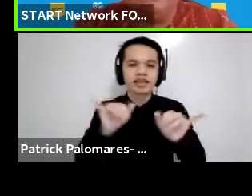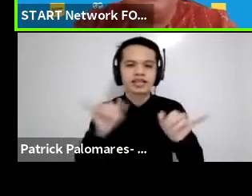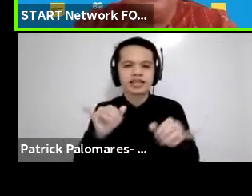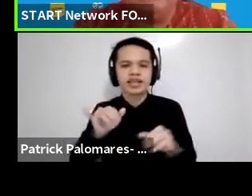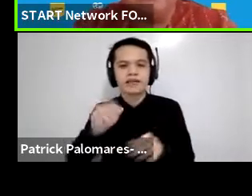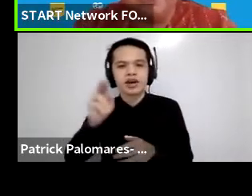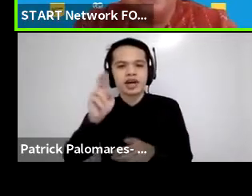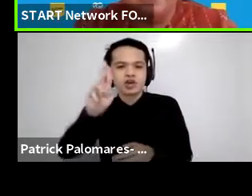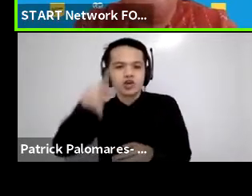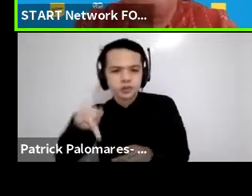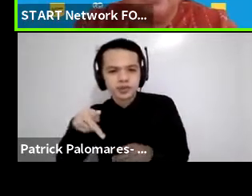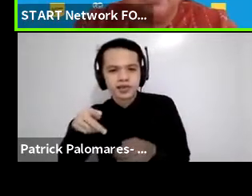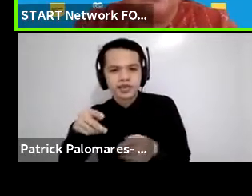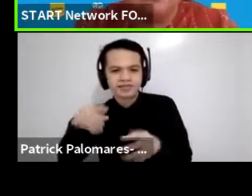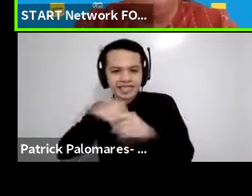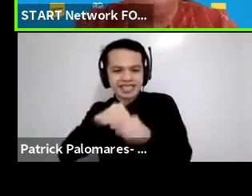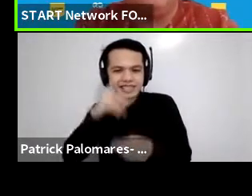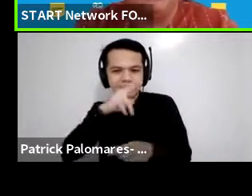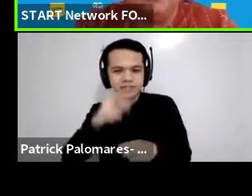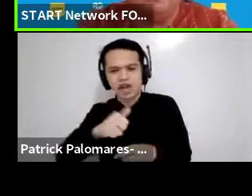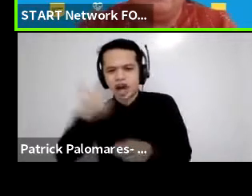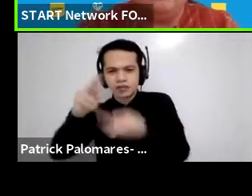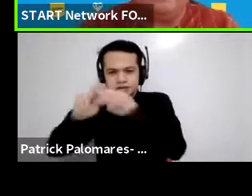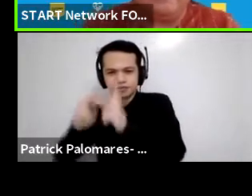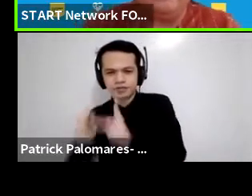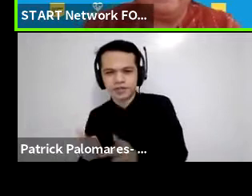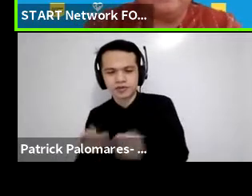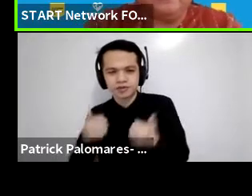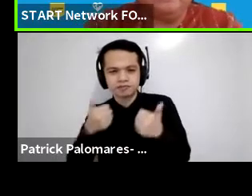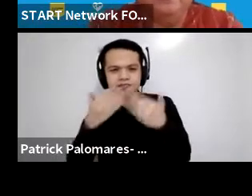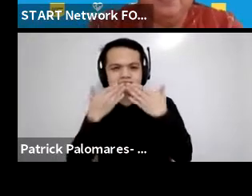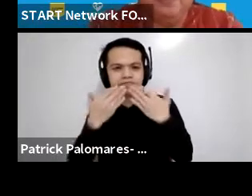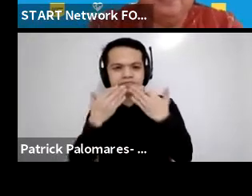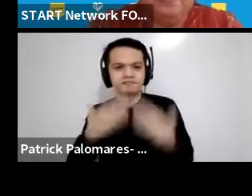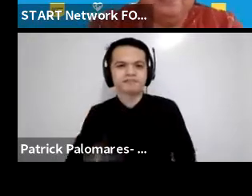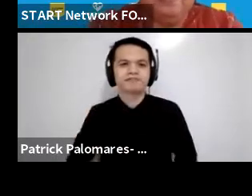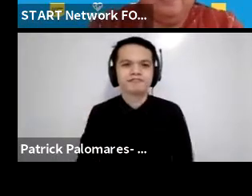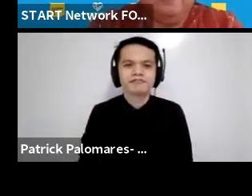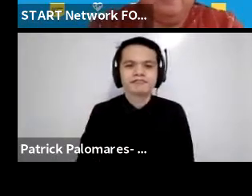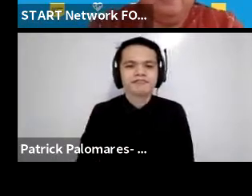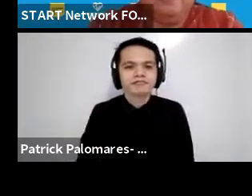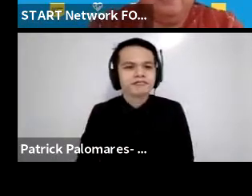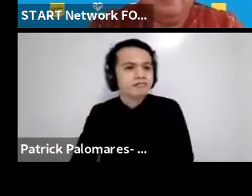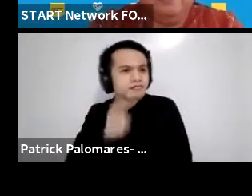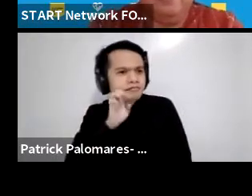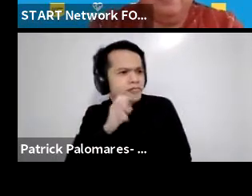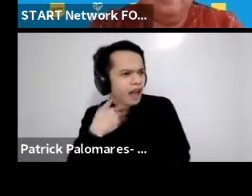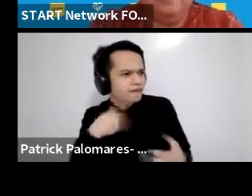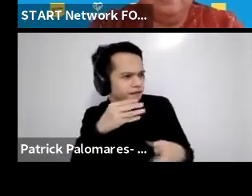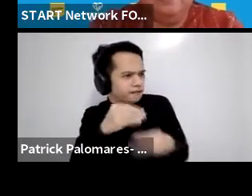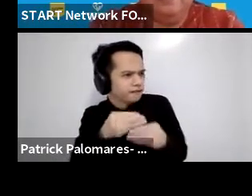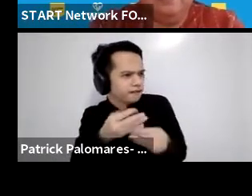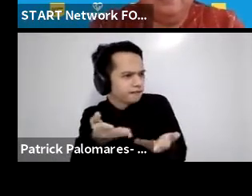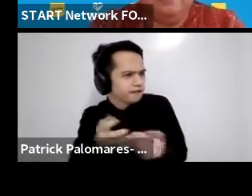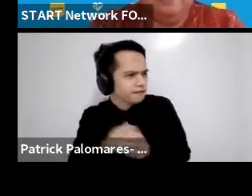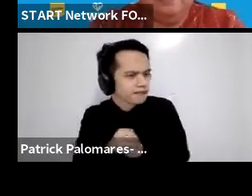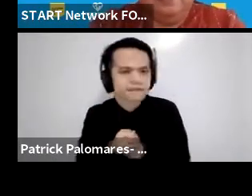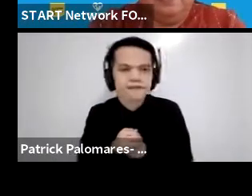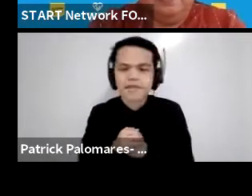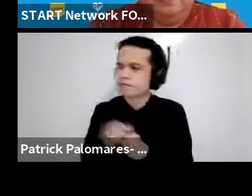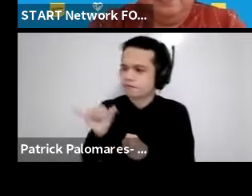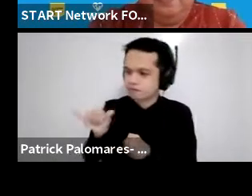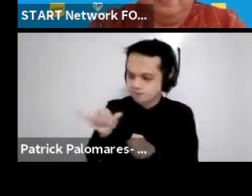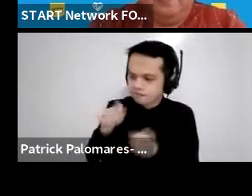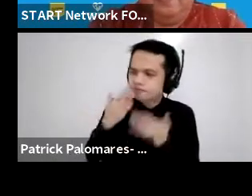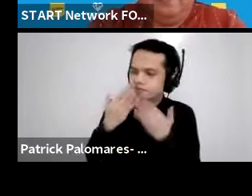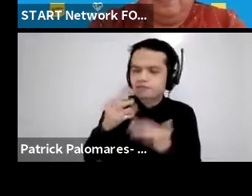University of the Philippines in the Visayas, along with other stakeholders. So thank you. All right. Elaine, would you like to add something to that? Yes, thank